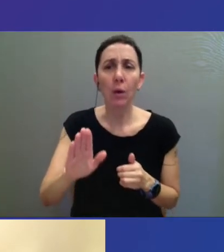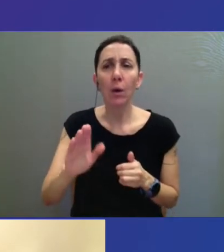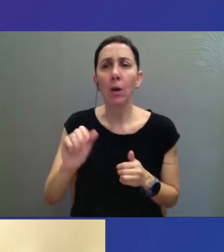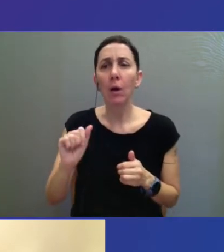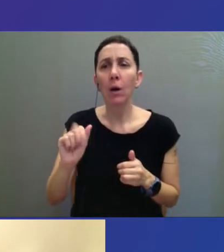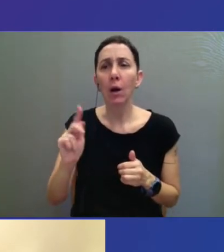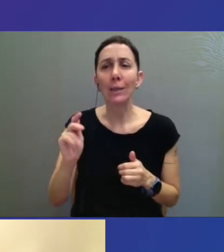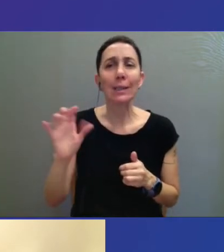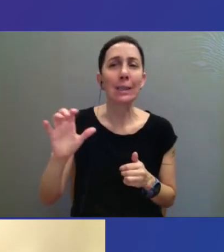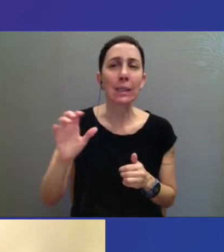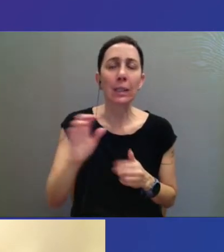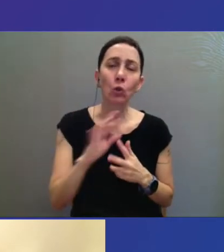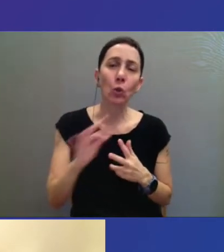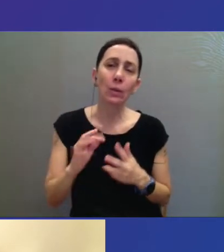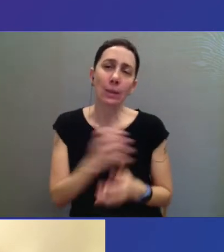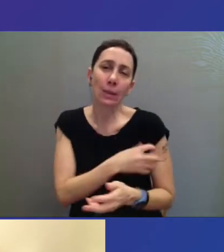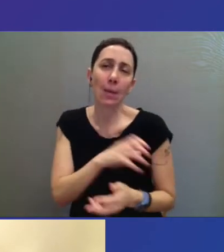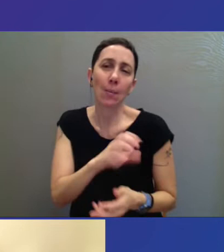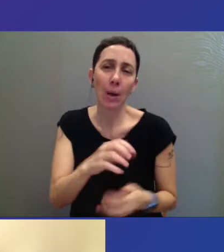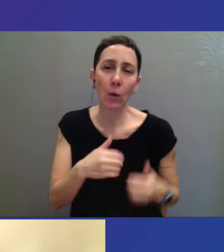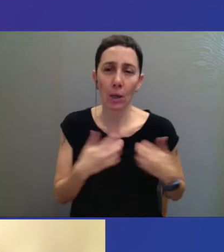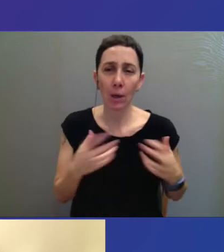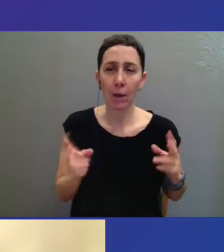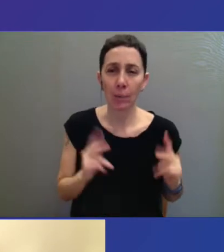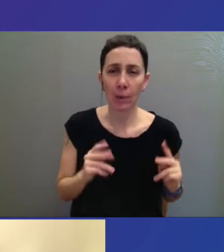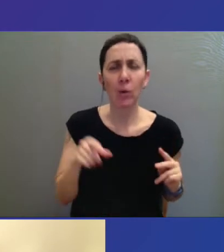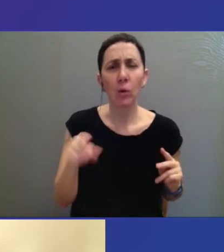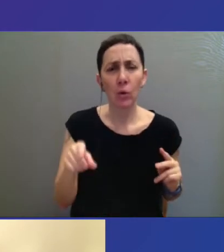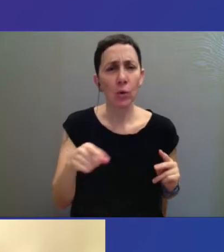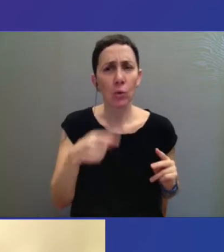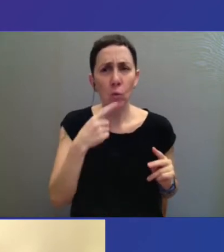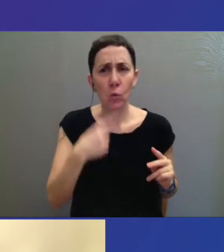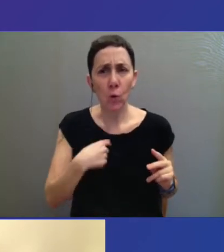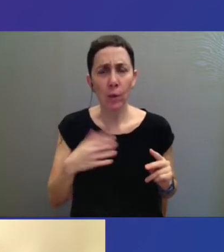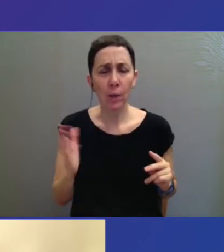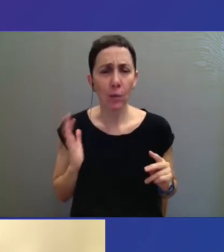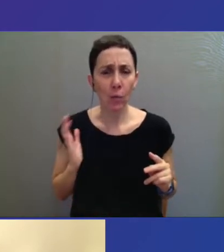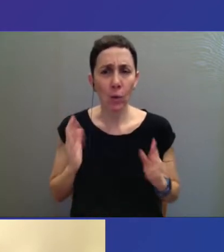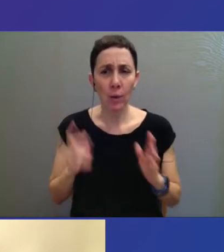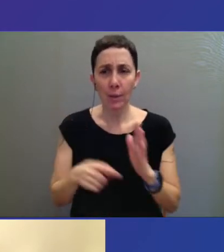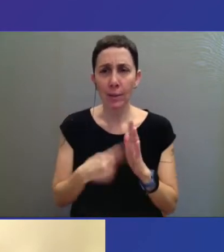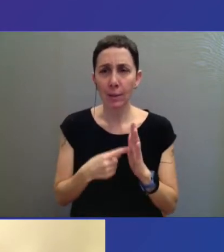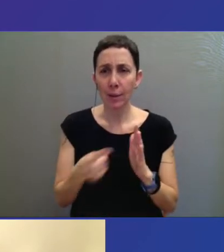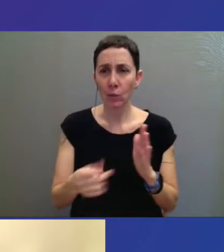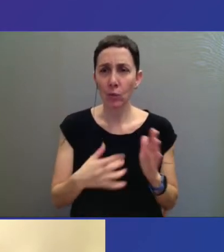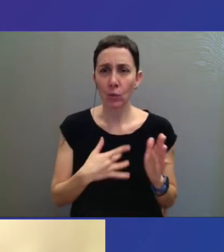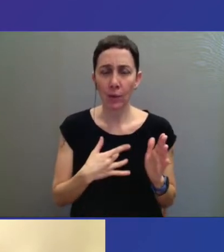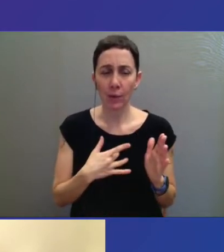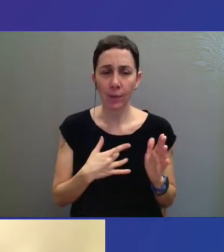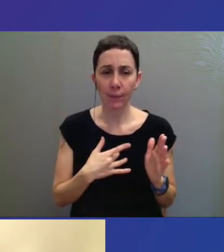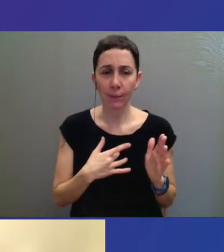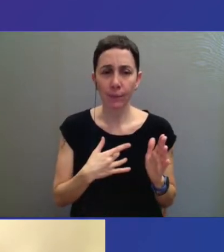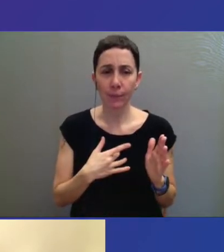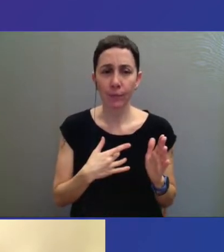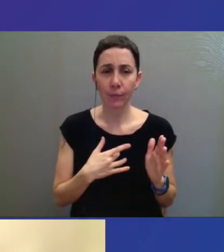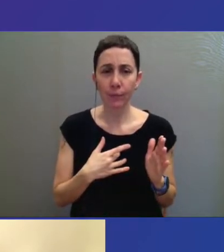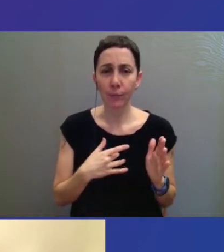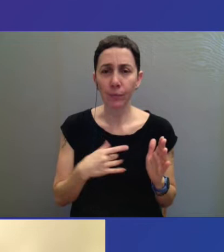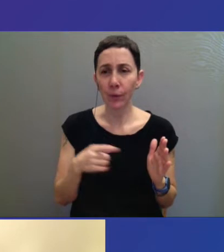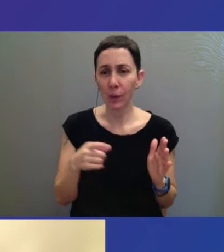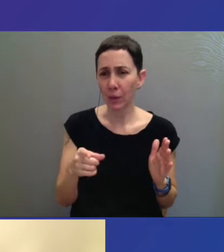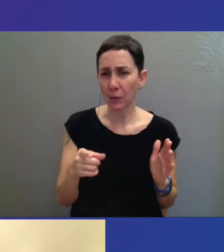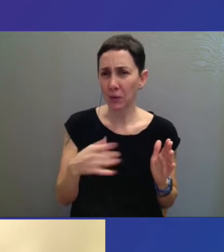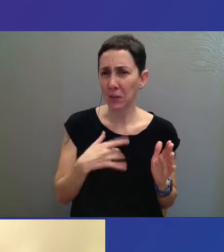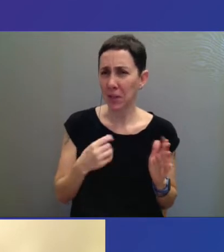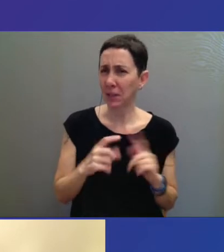able to empower young people? Because you did talk about how sometimes you feel as though you are like a little like different,